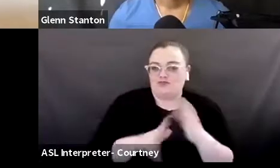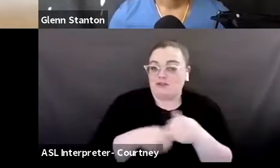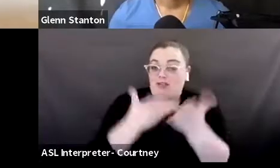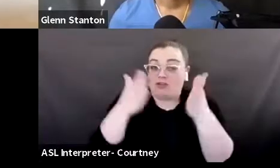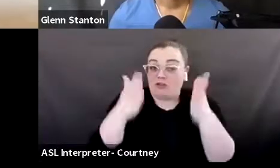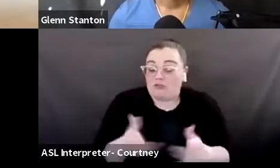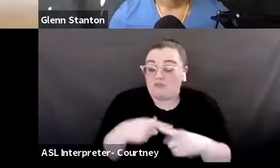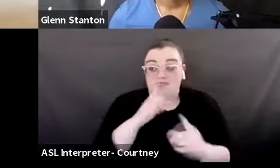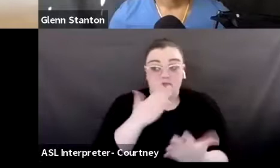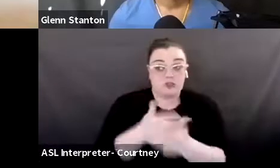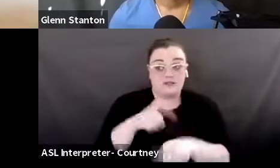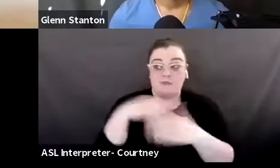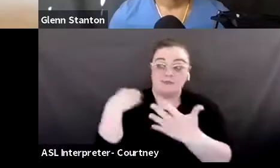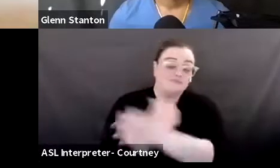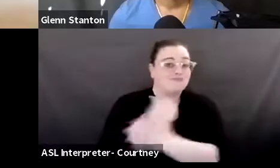good time.